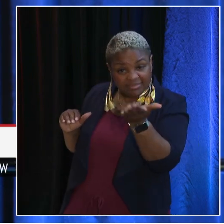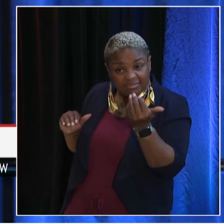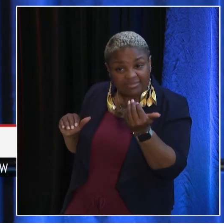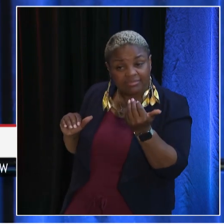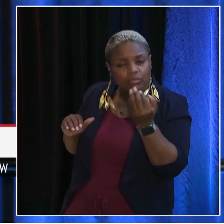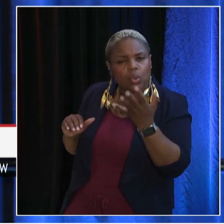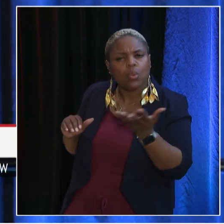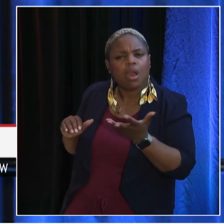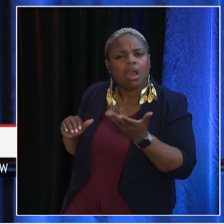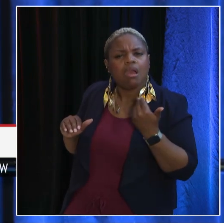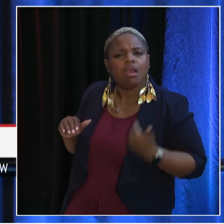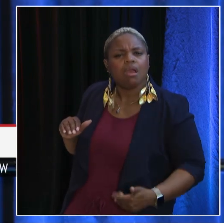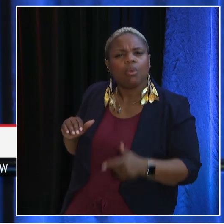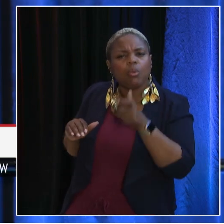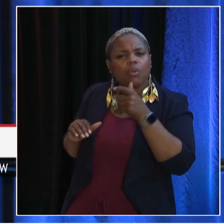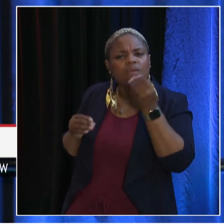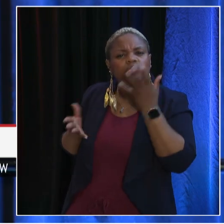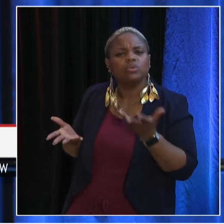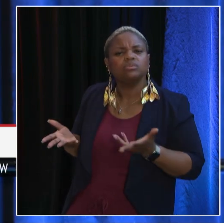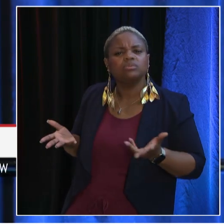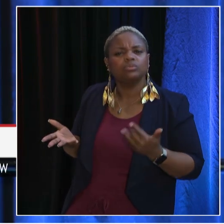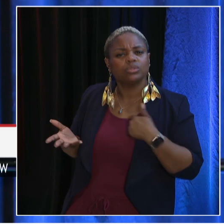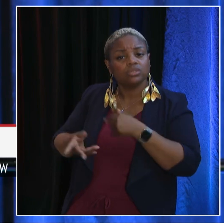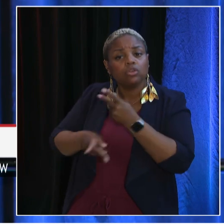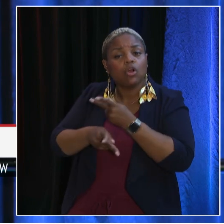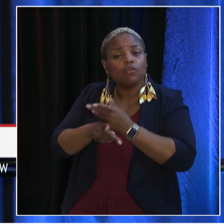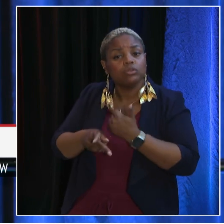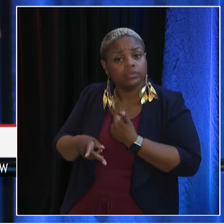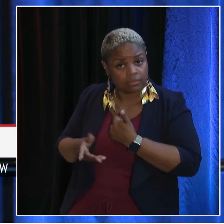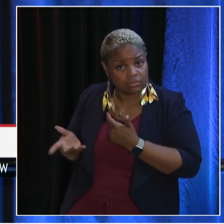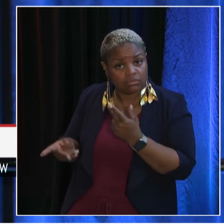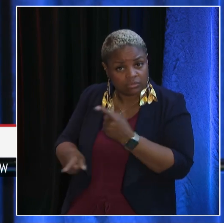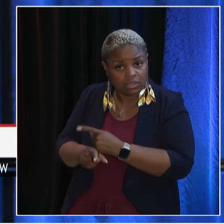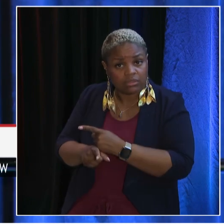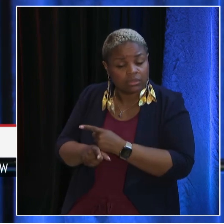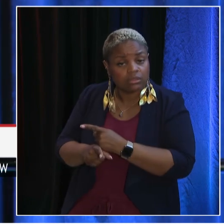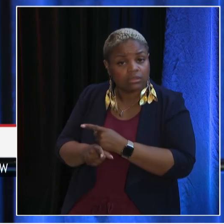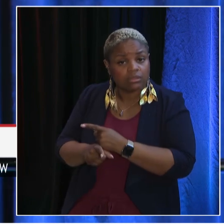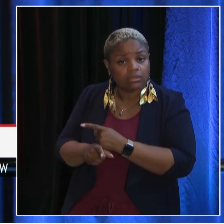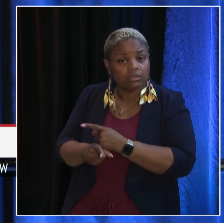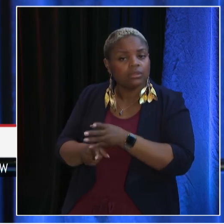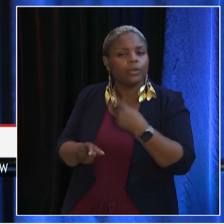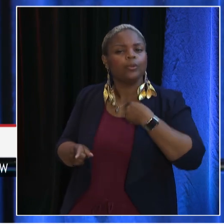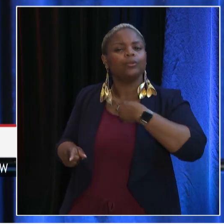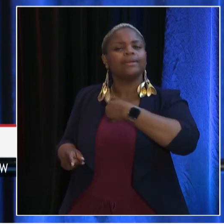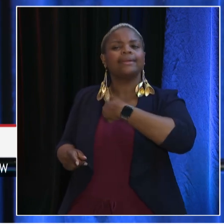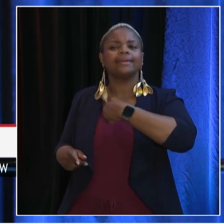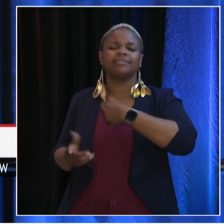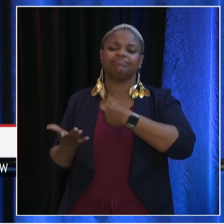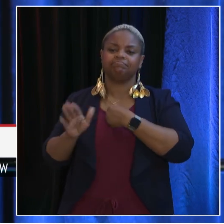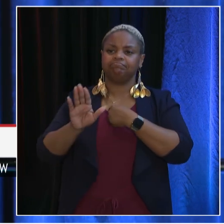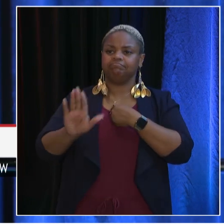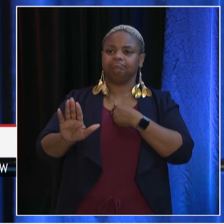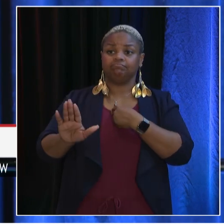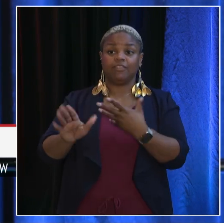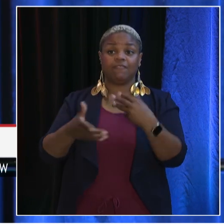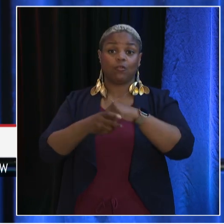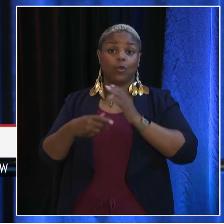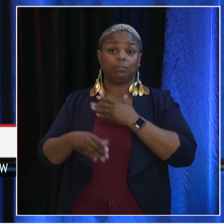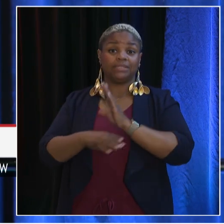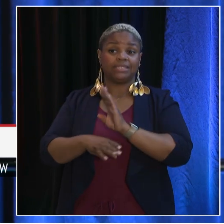tell them that we take care of ourselves, and we tell them to stay out of our business.